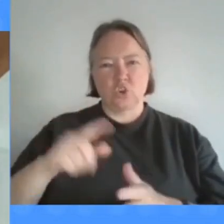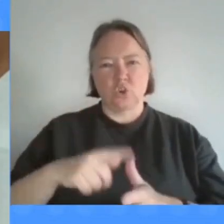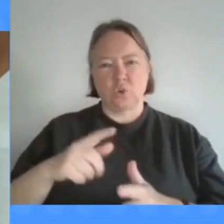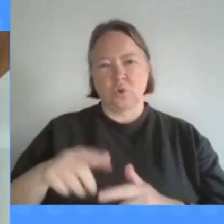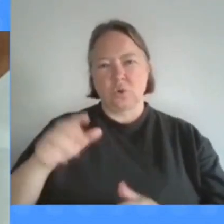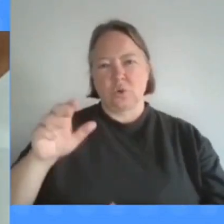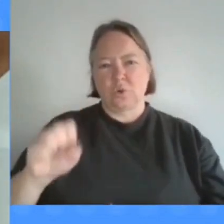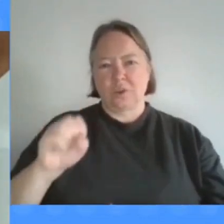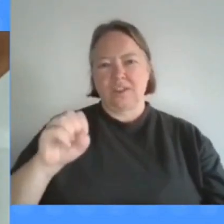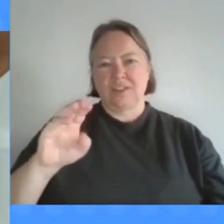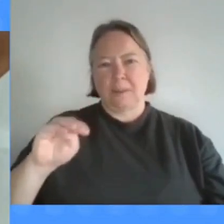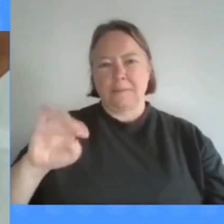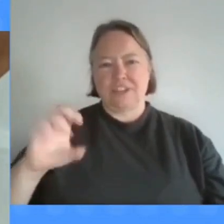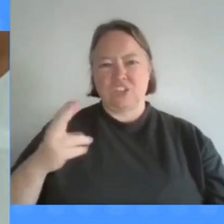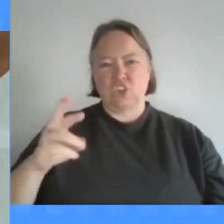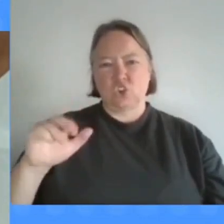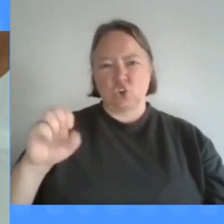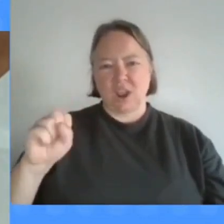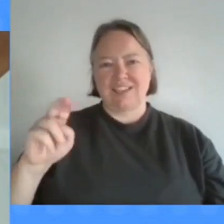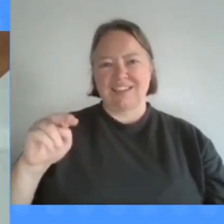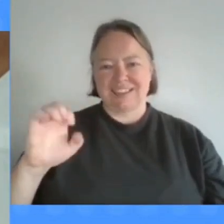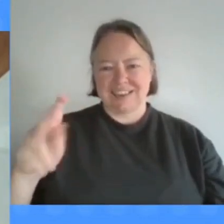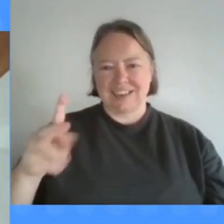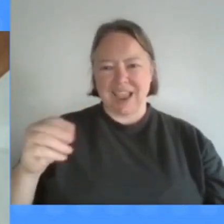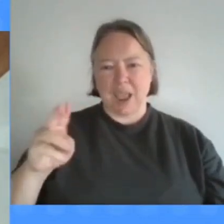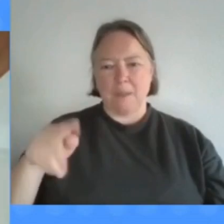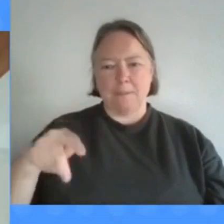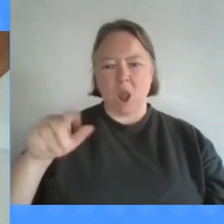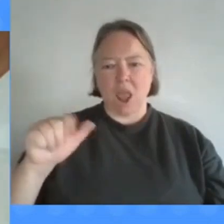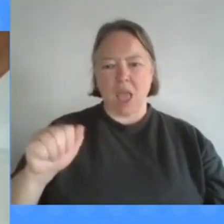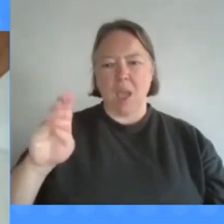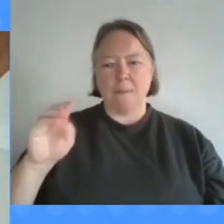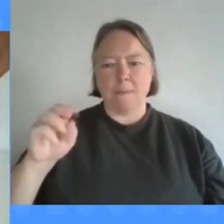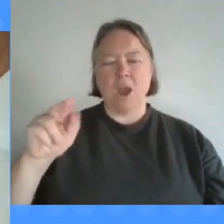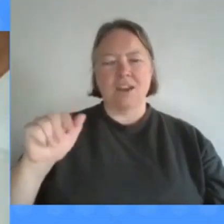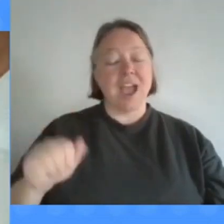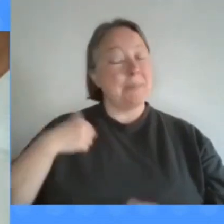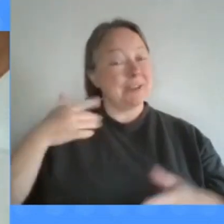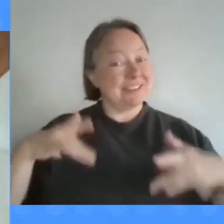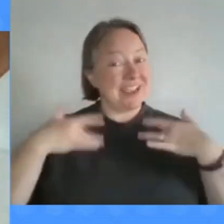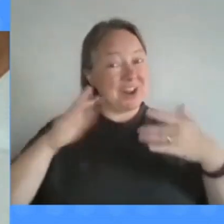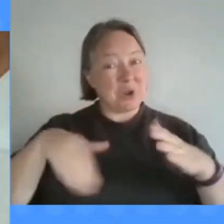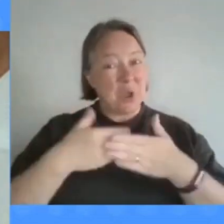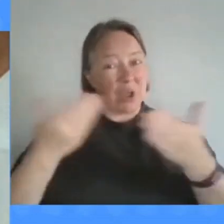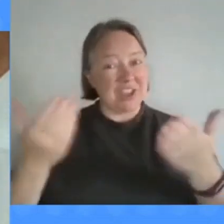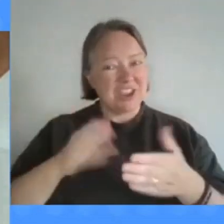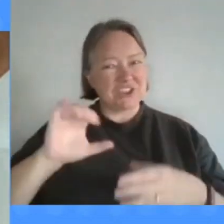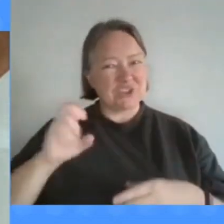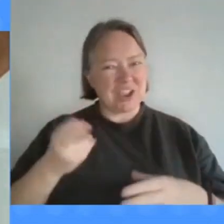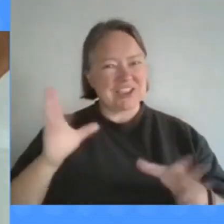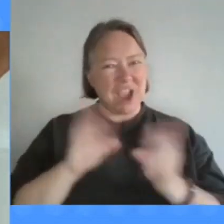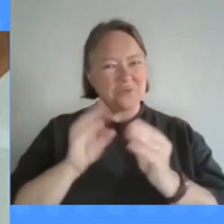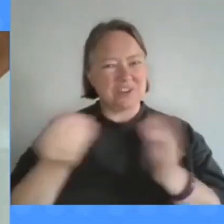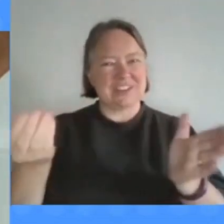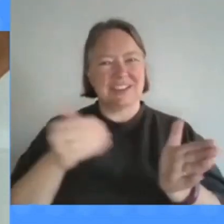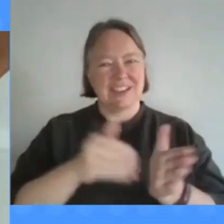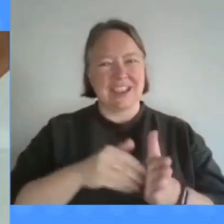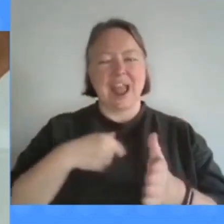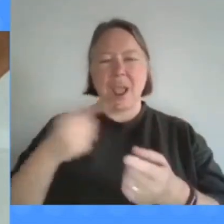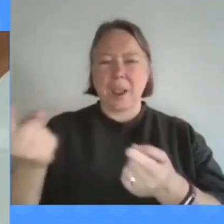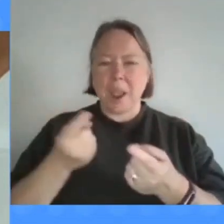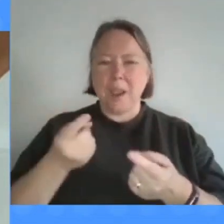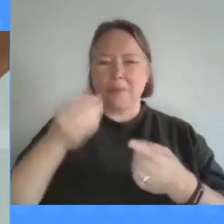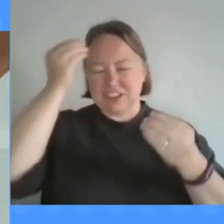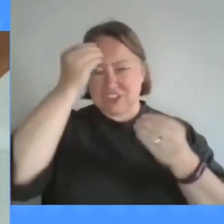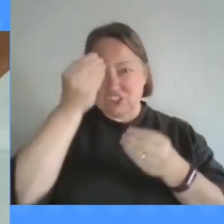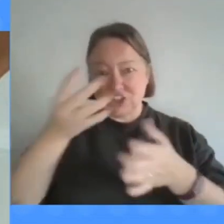Bonta. And I'm really excited that you're all here at this Scratch conference once again. And I come here to share some